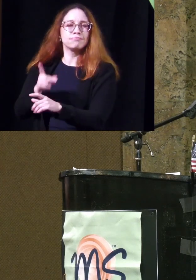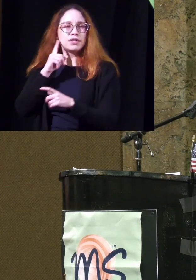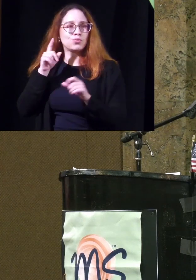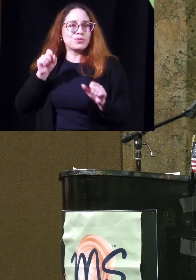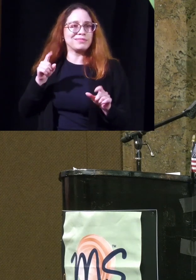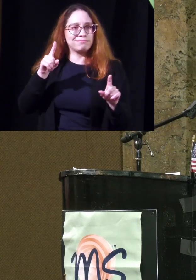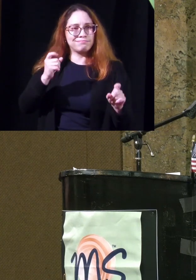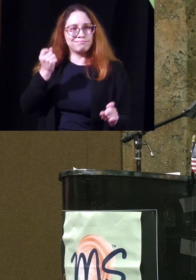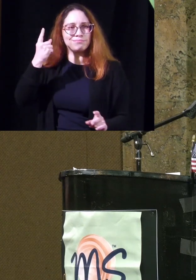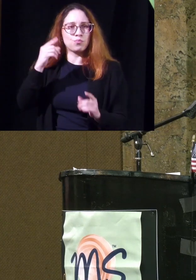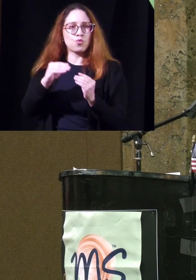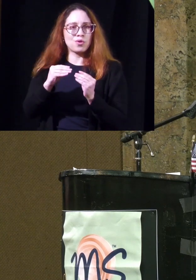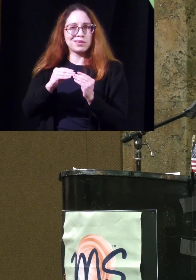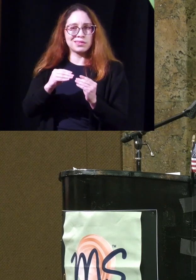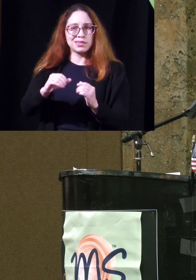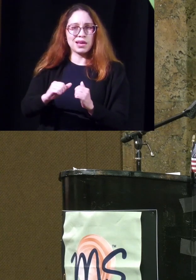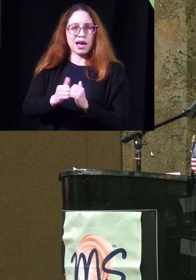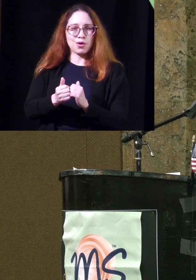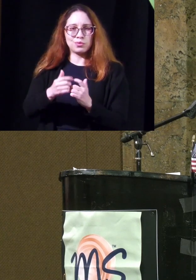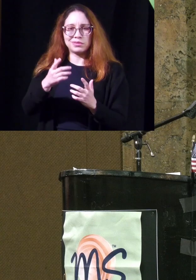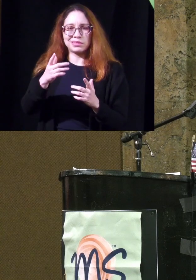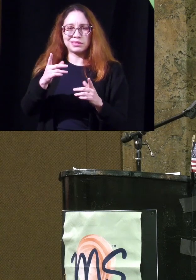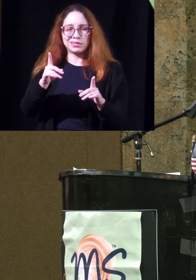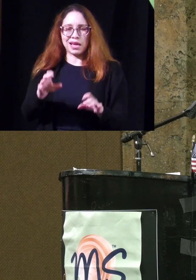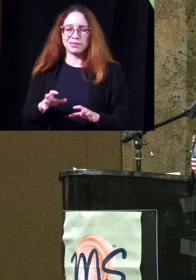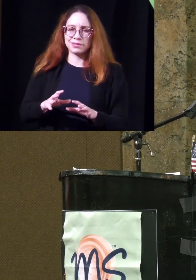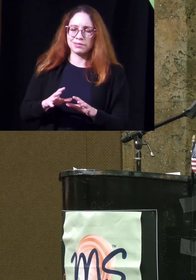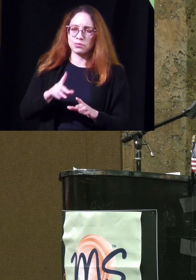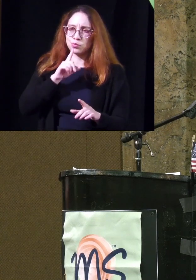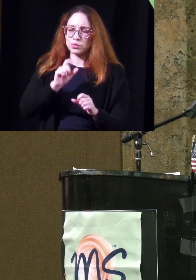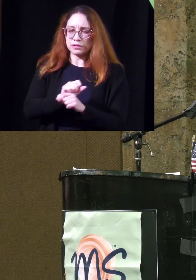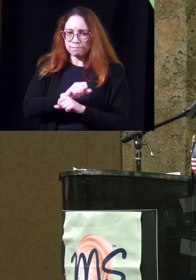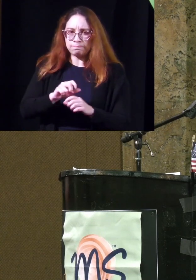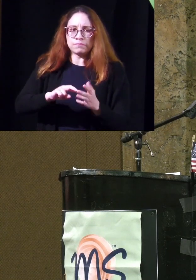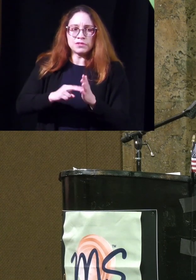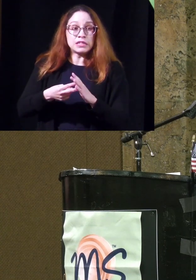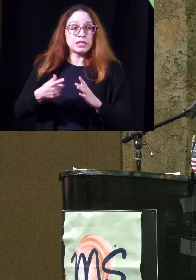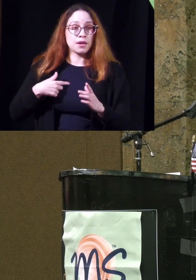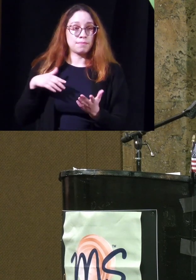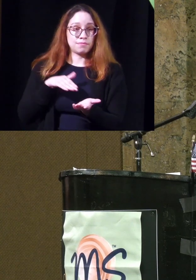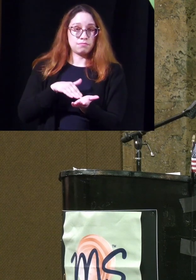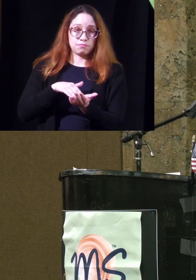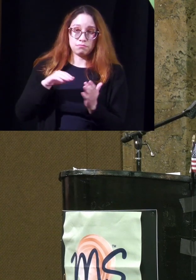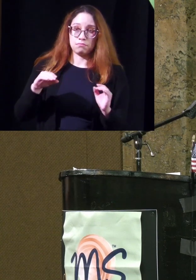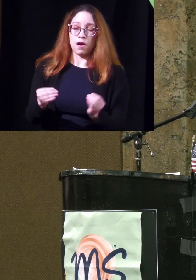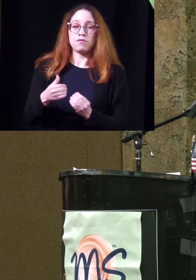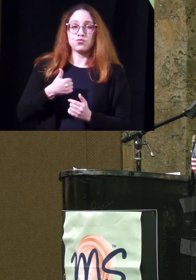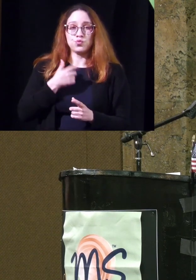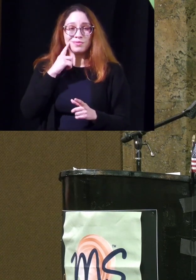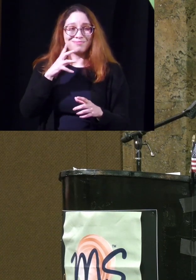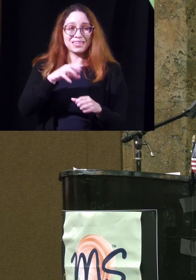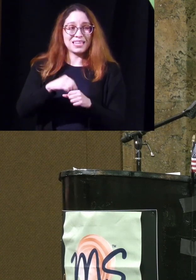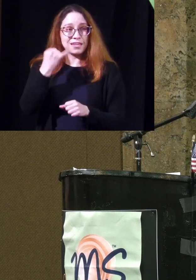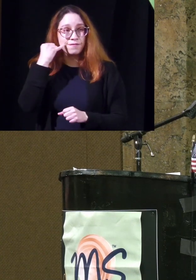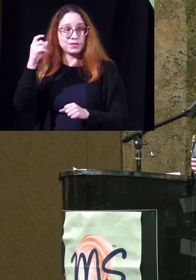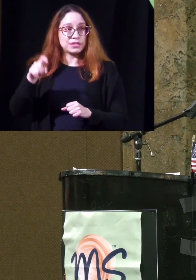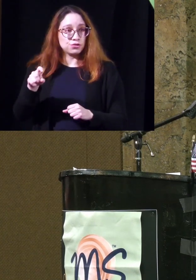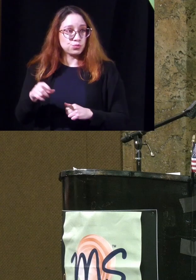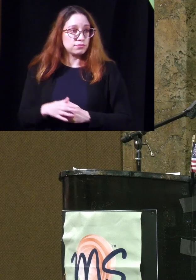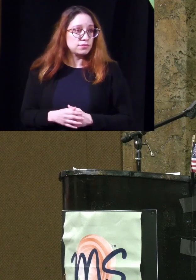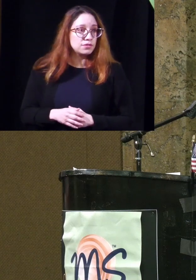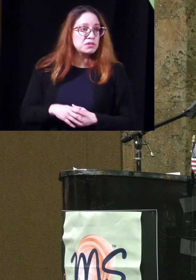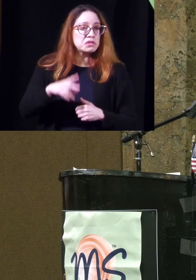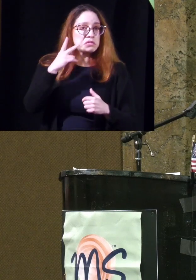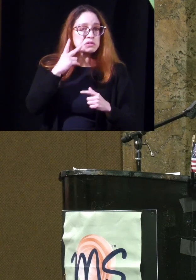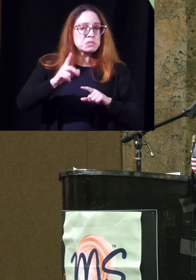to understand the significance of the test. And for example, in my practice, I've started incorporating it as necessary, and I'm